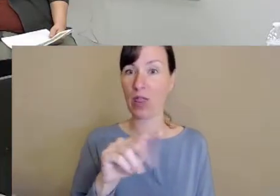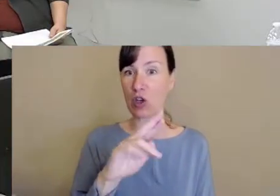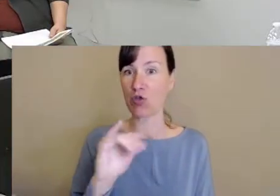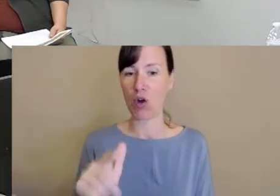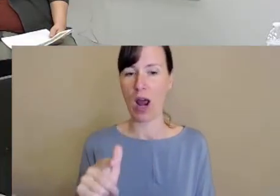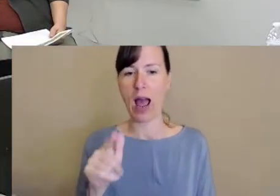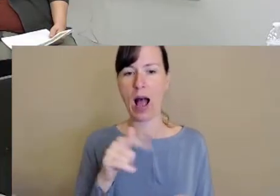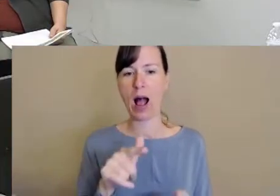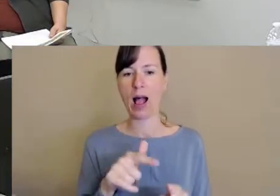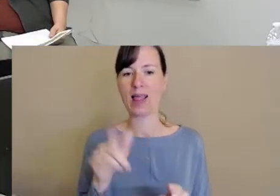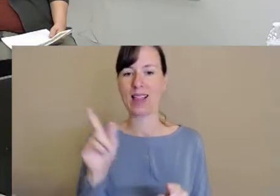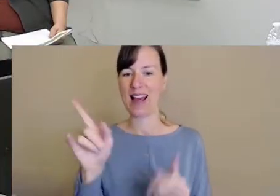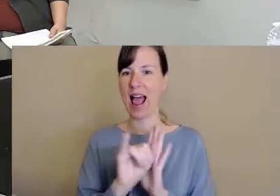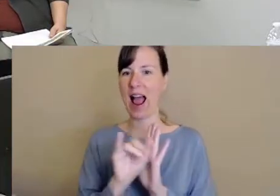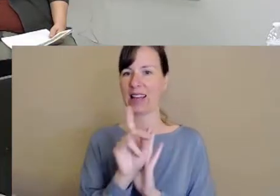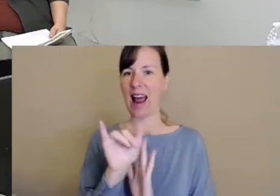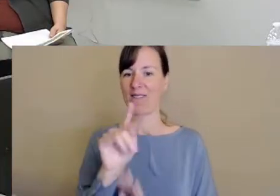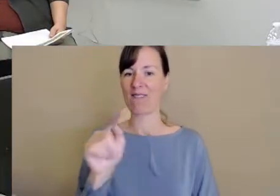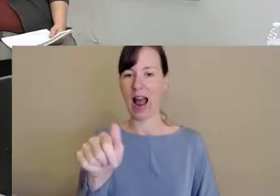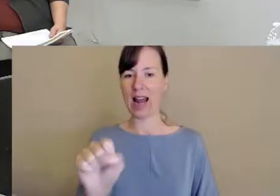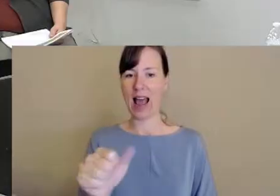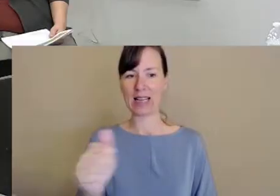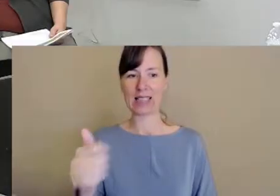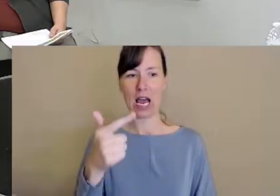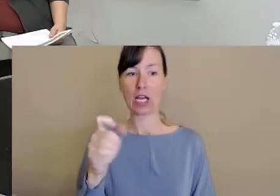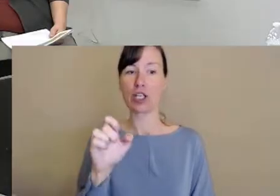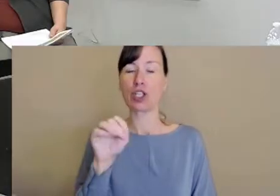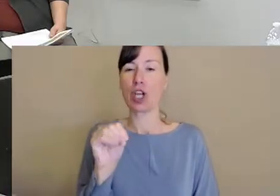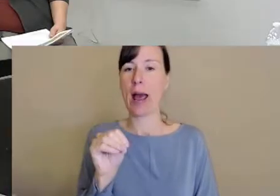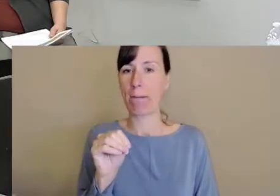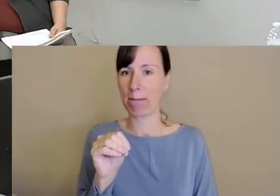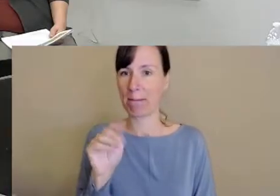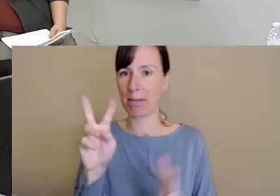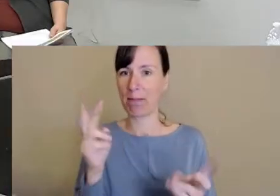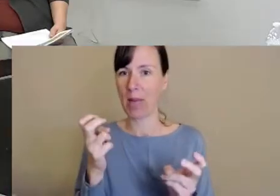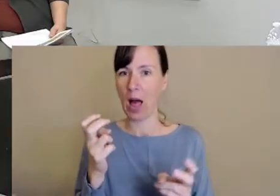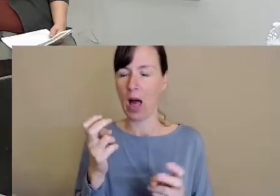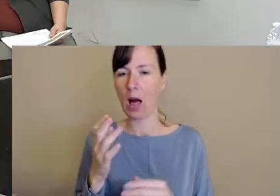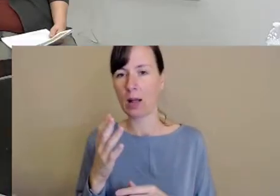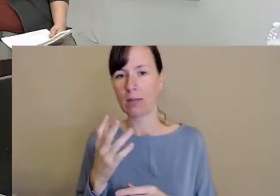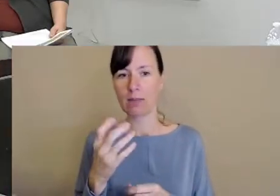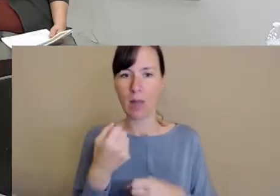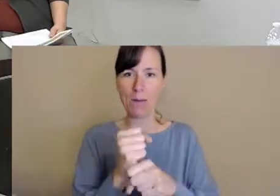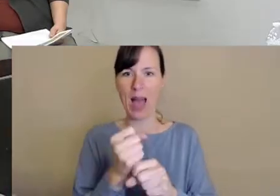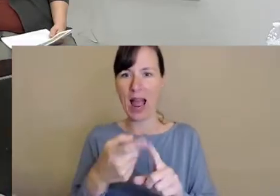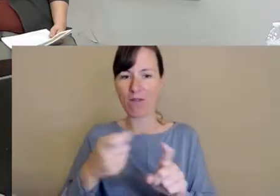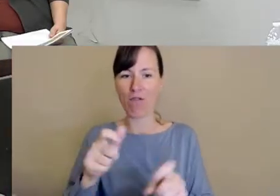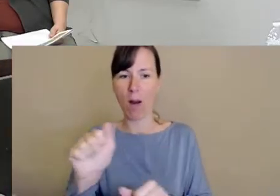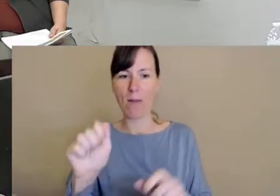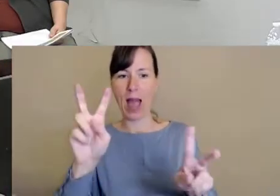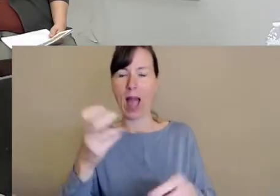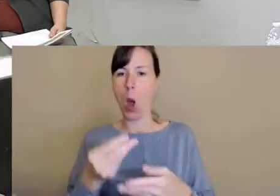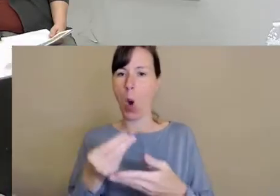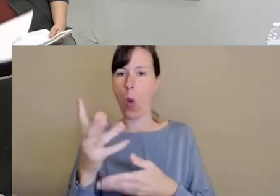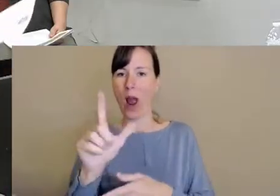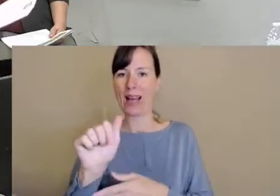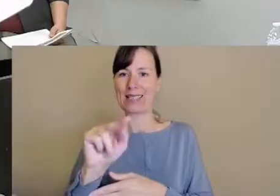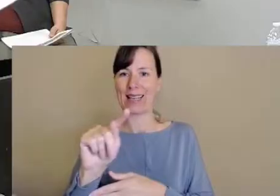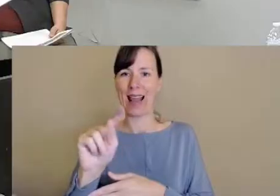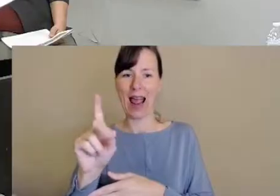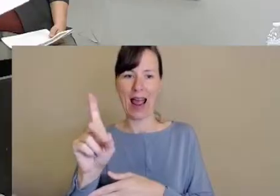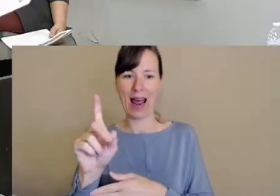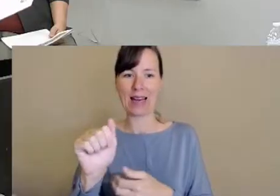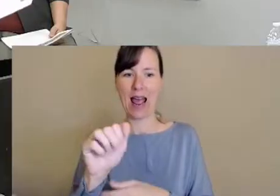a wasteland of area. It was an overgrown thicket of invasives. So we've got a history. Let's just keep building